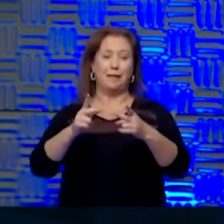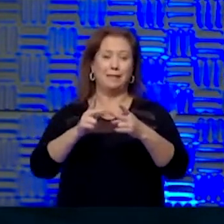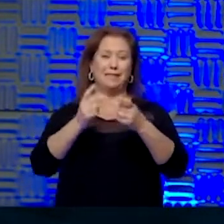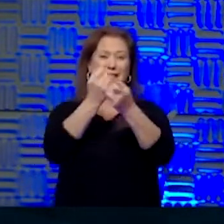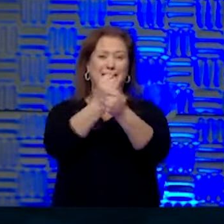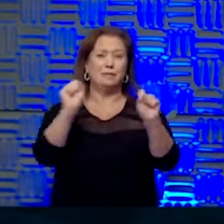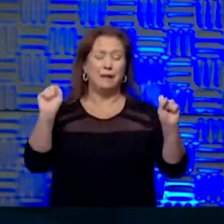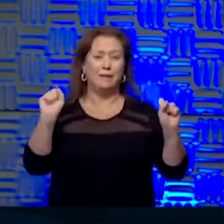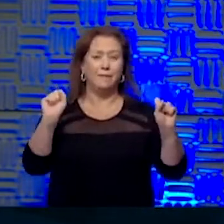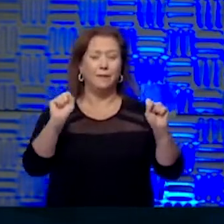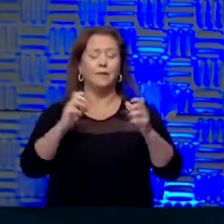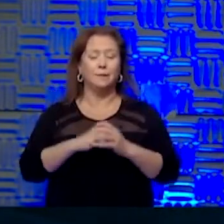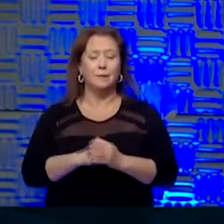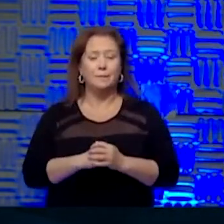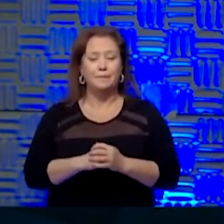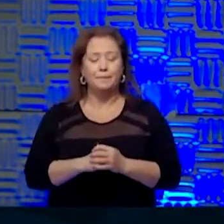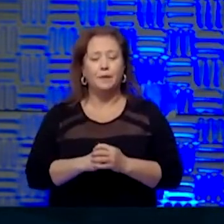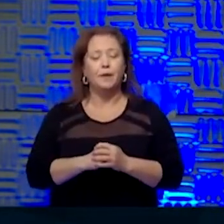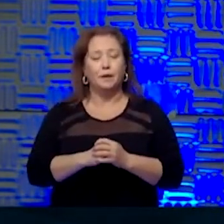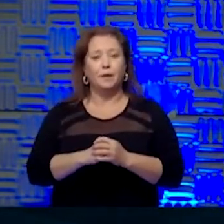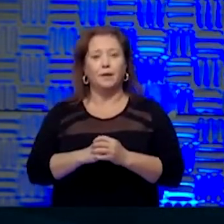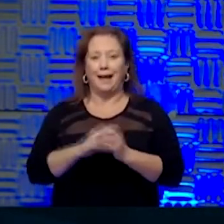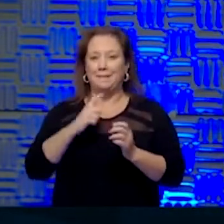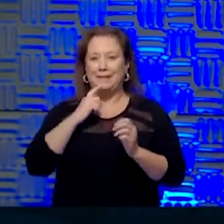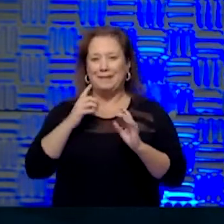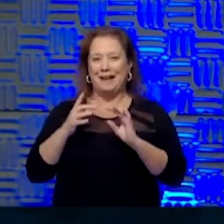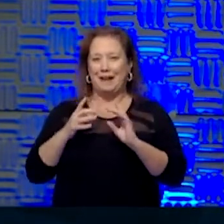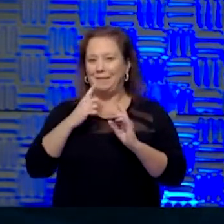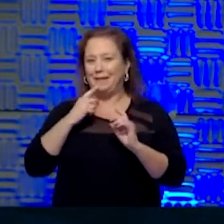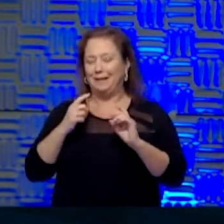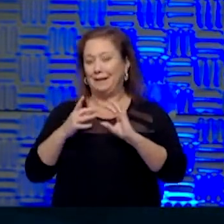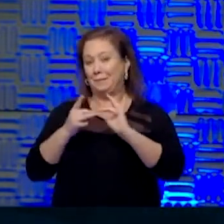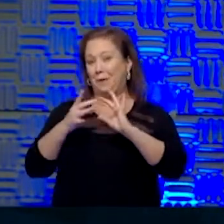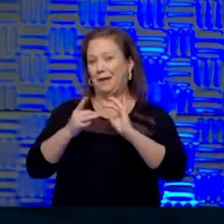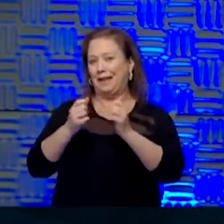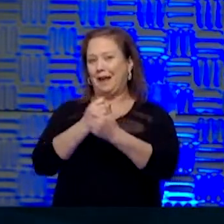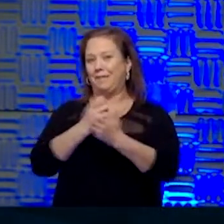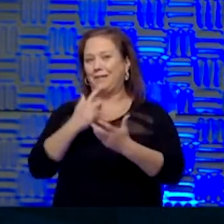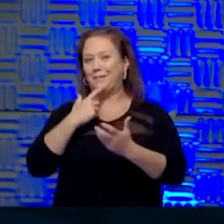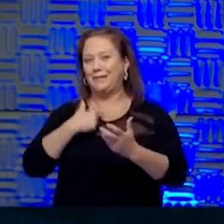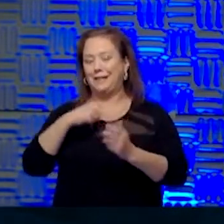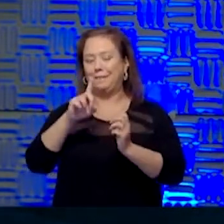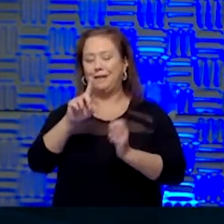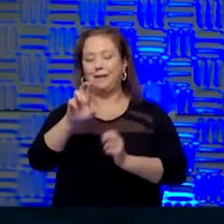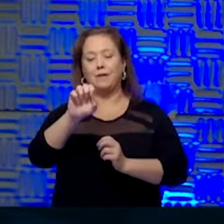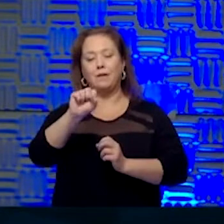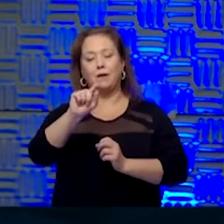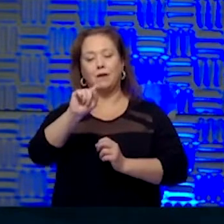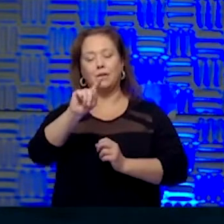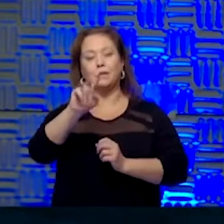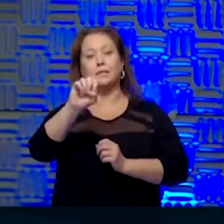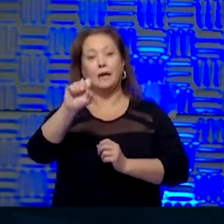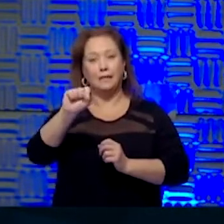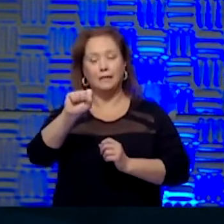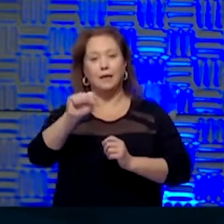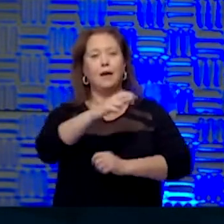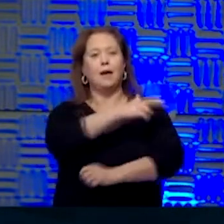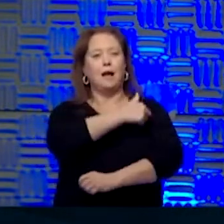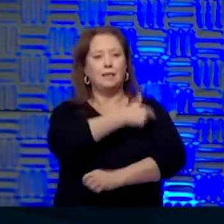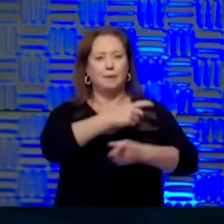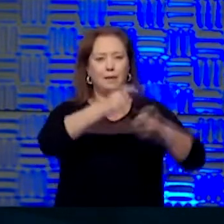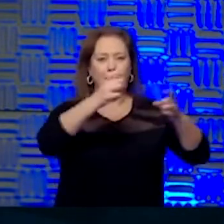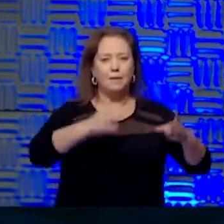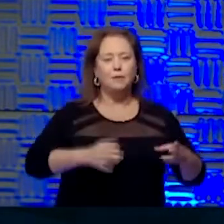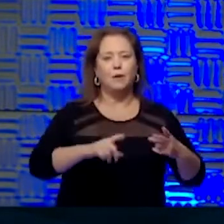and secure. So I've been quoting you, Dr. Stites, and it is what hospital administrators, it's what other